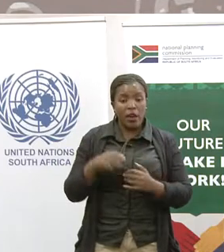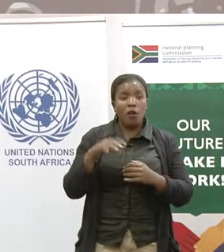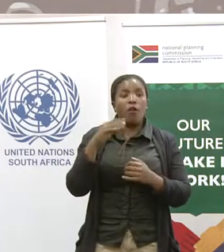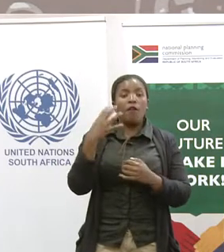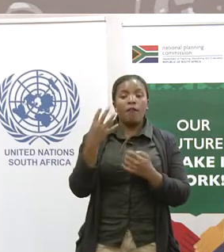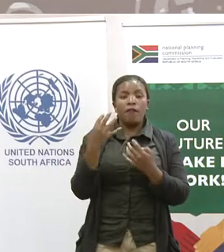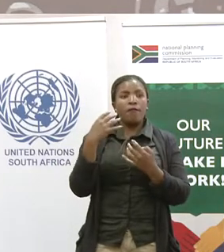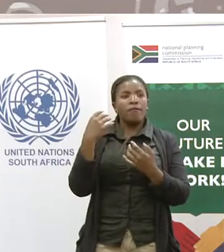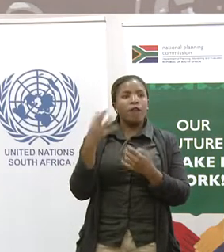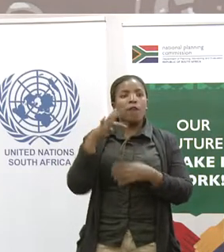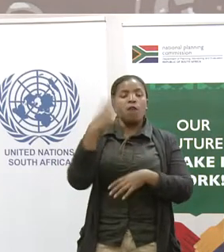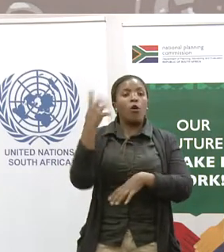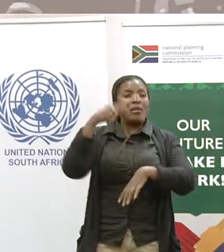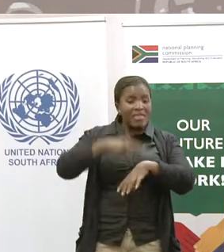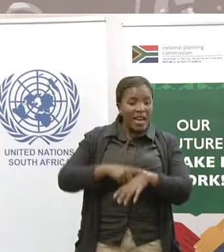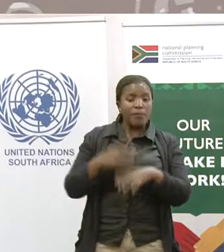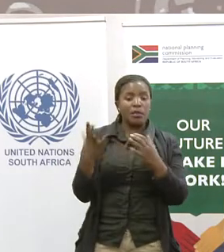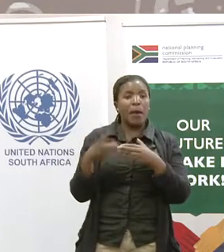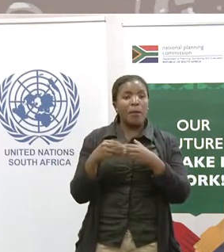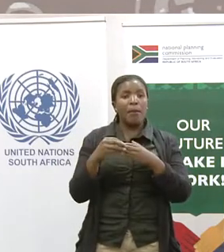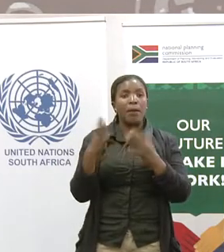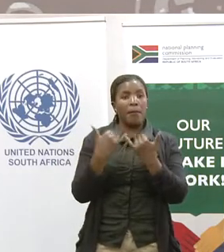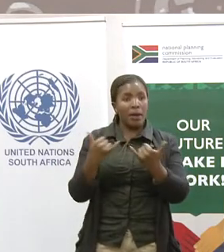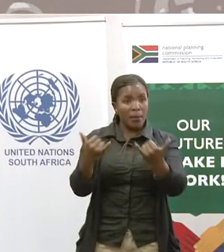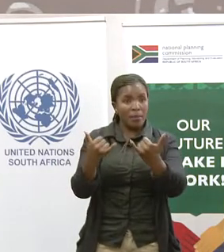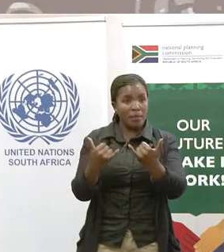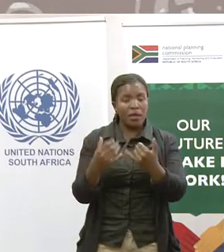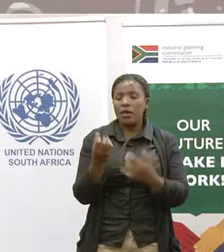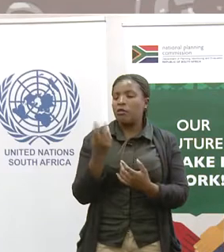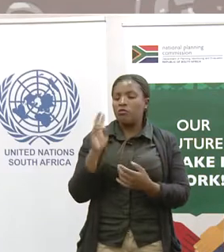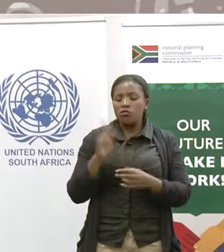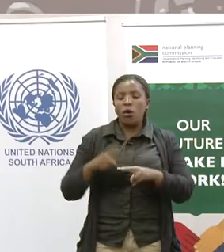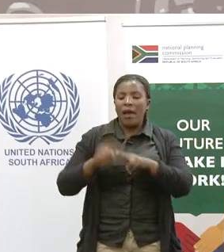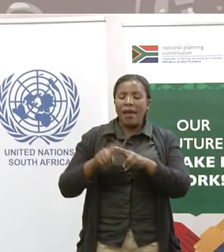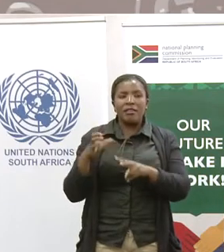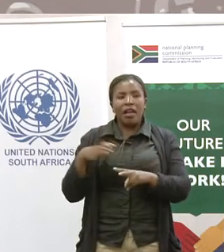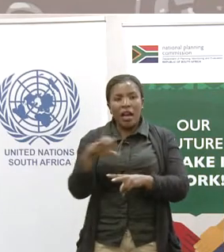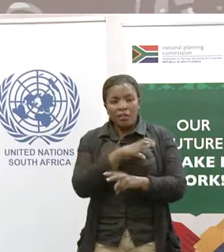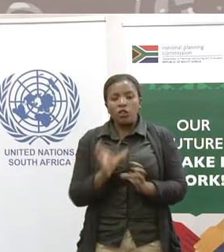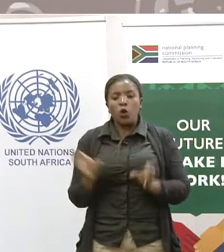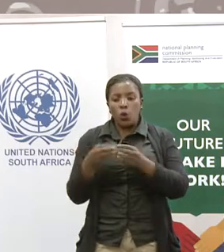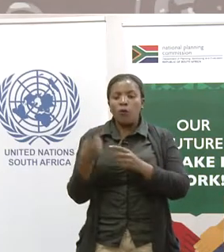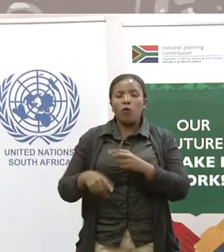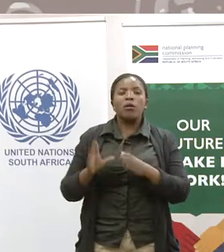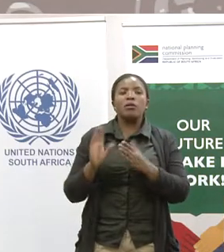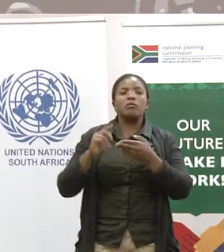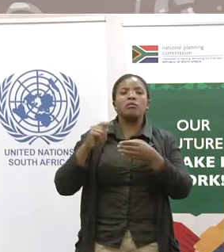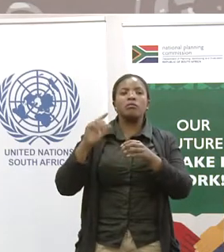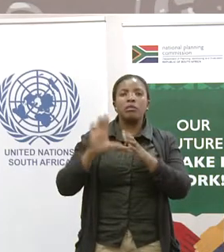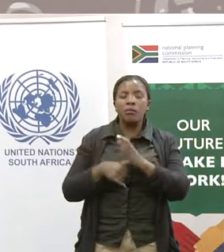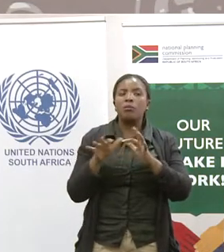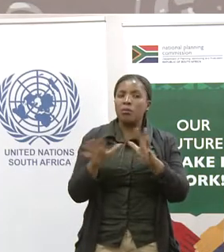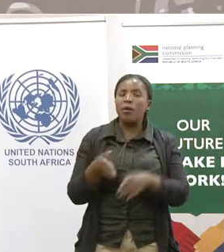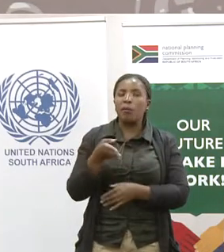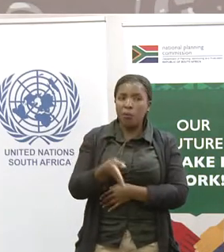Parliament. She has served on the South African National AIDS Council representing the disability sector. She has